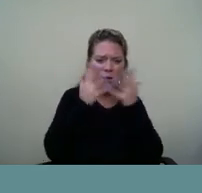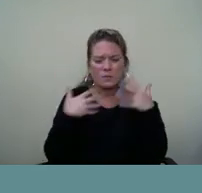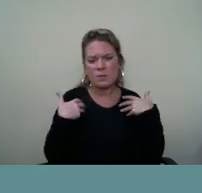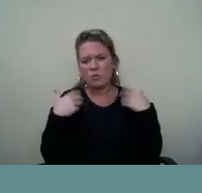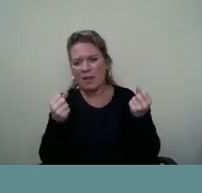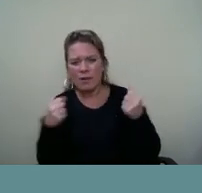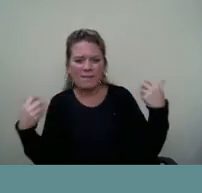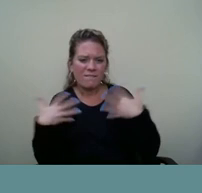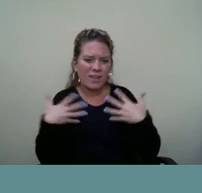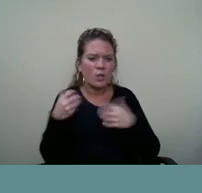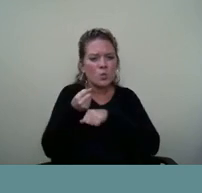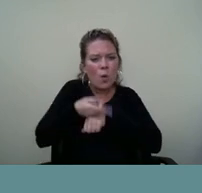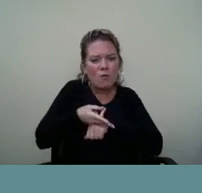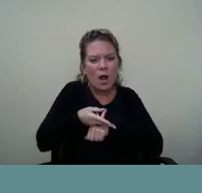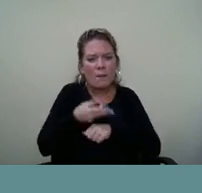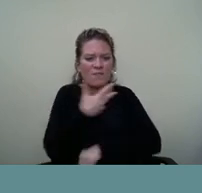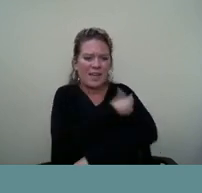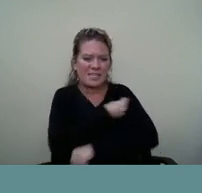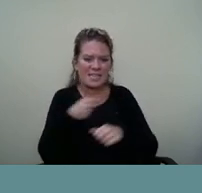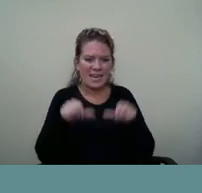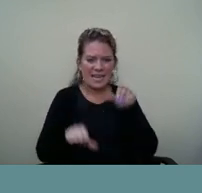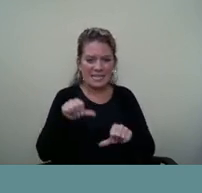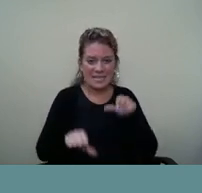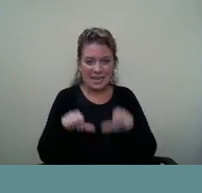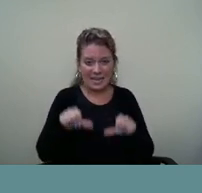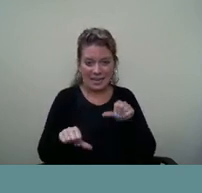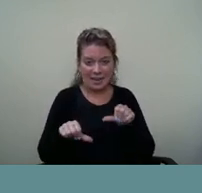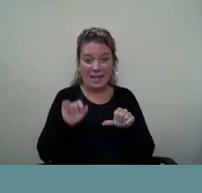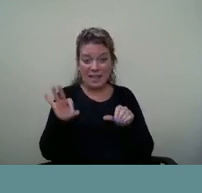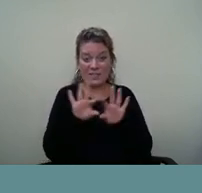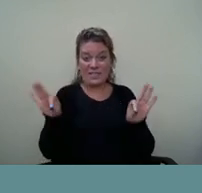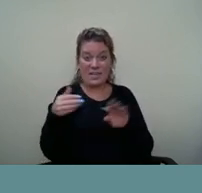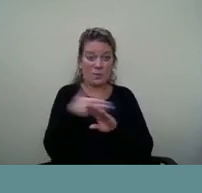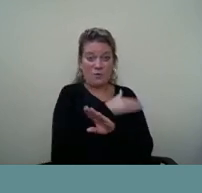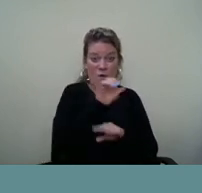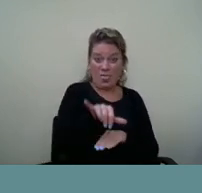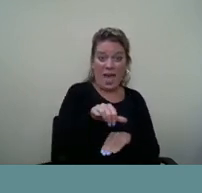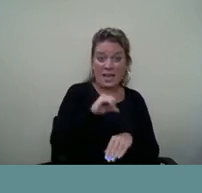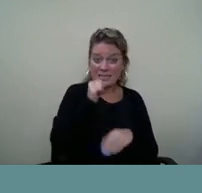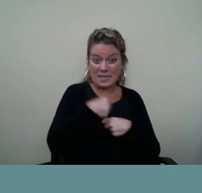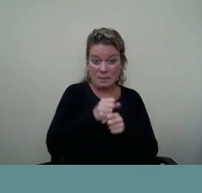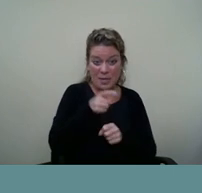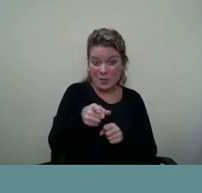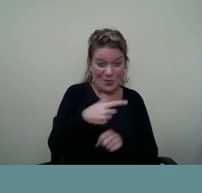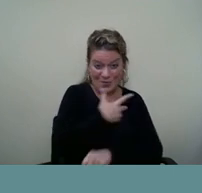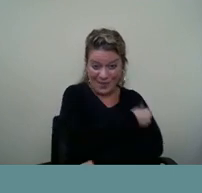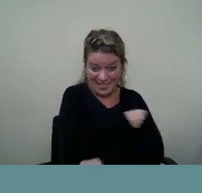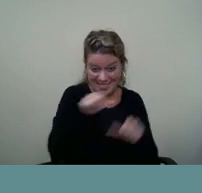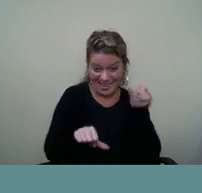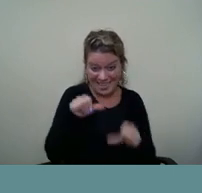to overcome vaccine hesitancy. If the sentence before that didn't make you vaccine hesitant, they just wanted to make sure that